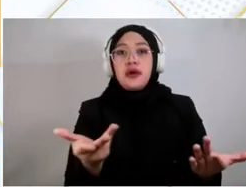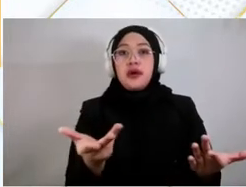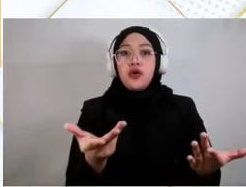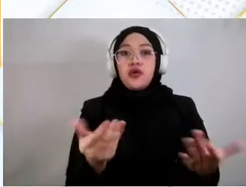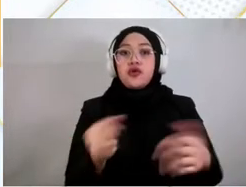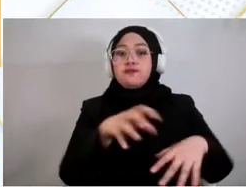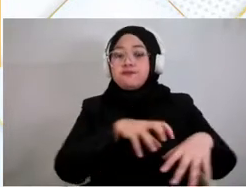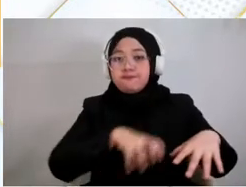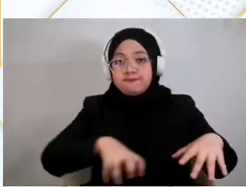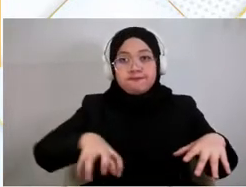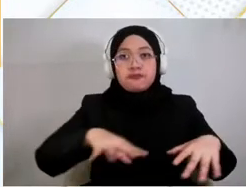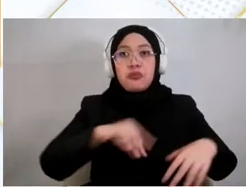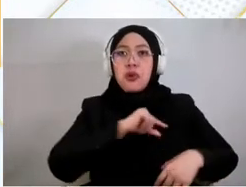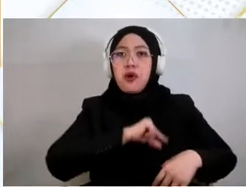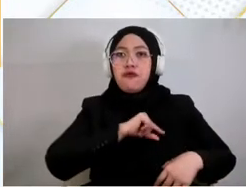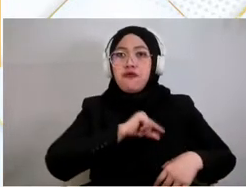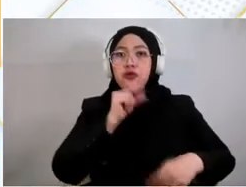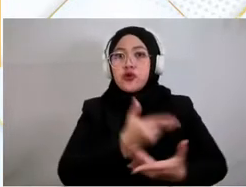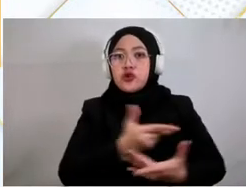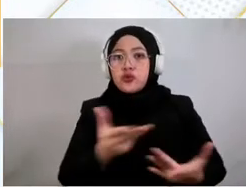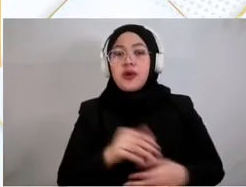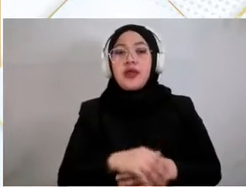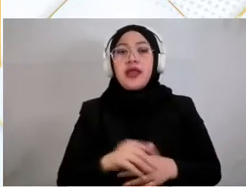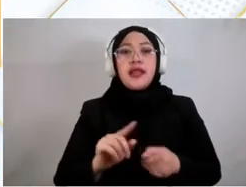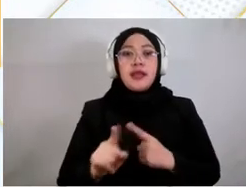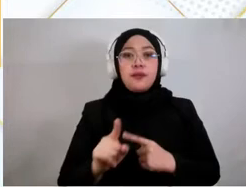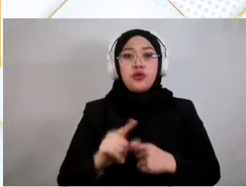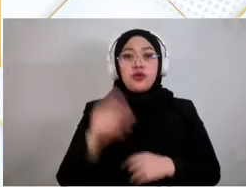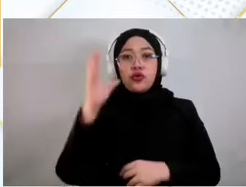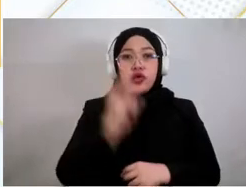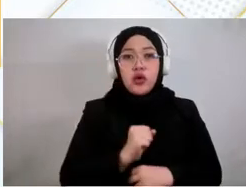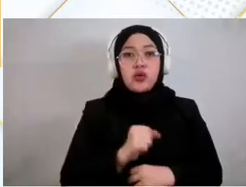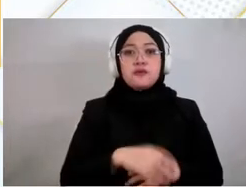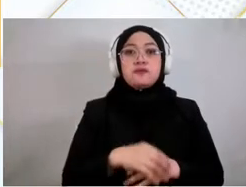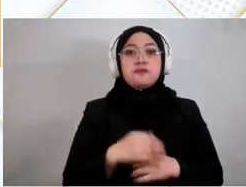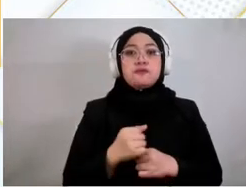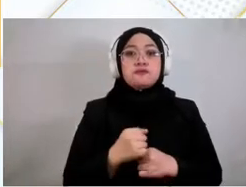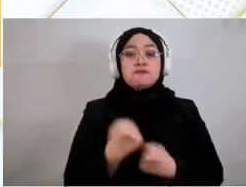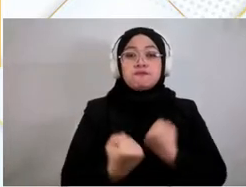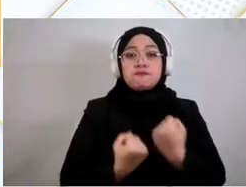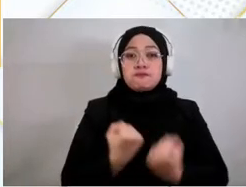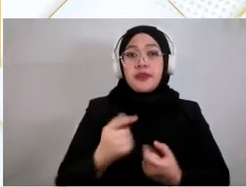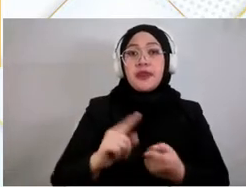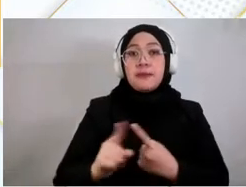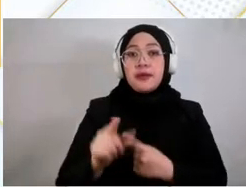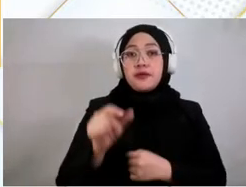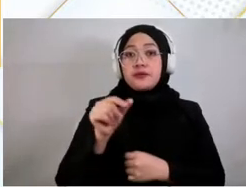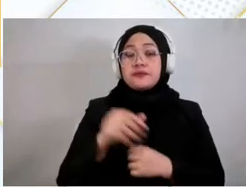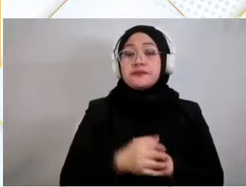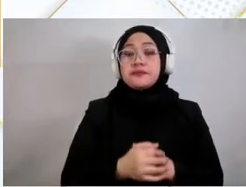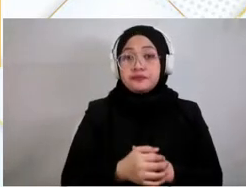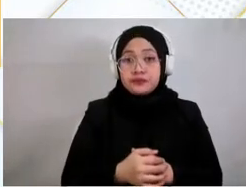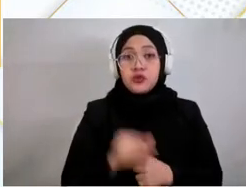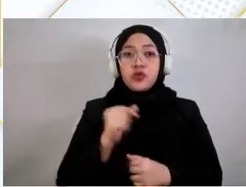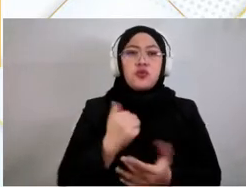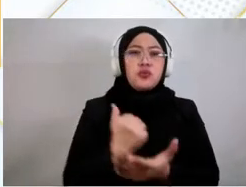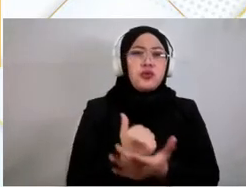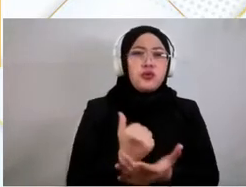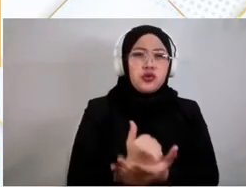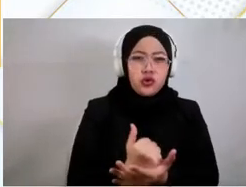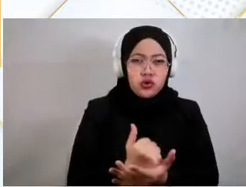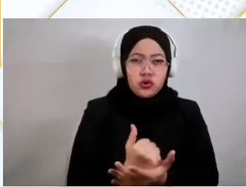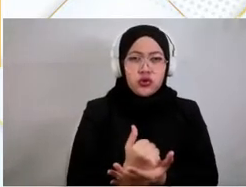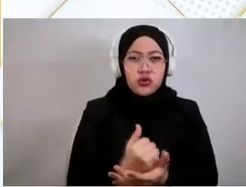not only to strengthen the cooperation, maritime cooperation, but also to ensure a